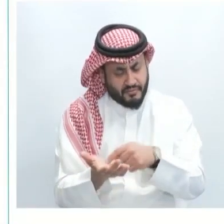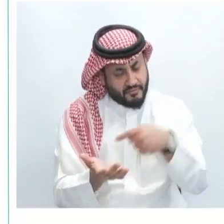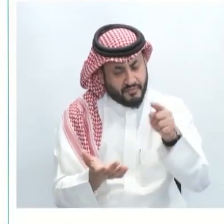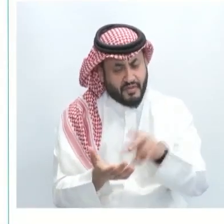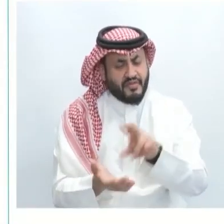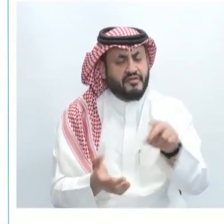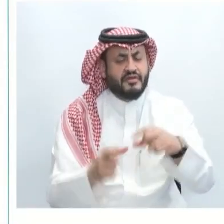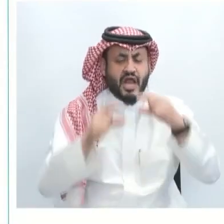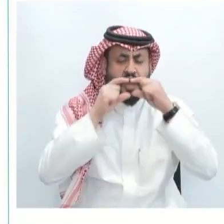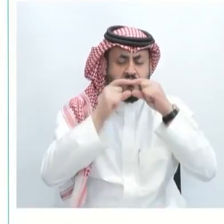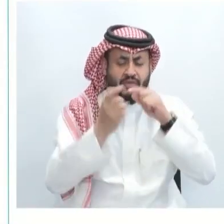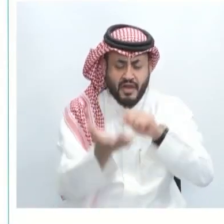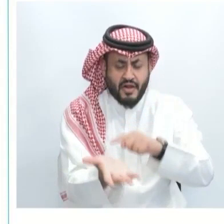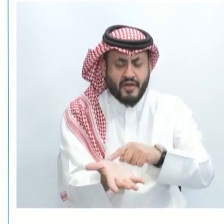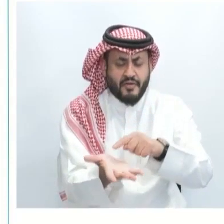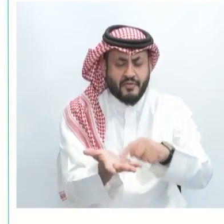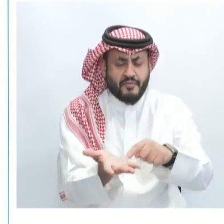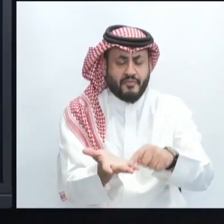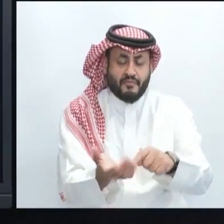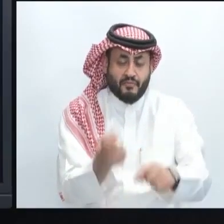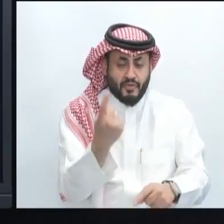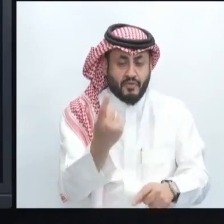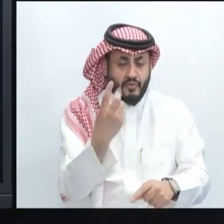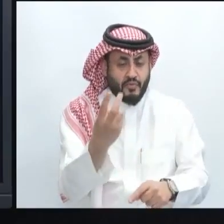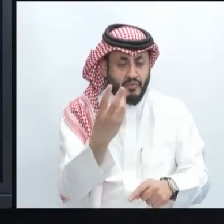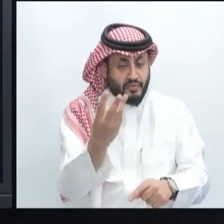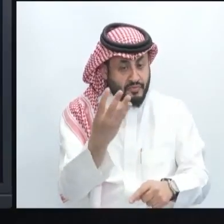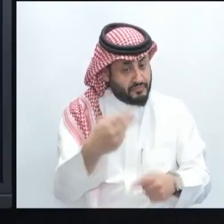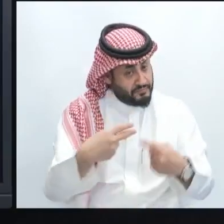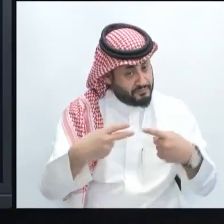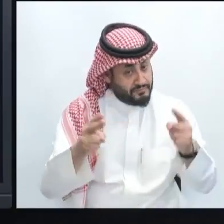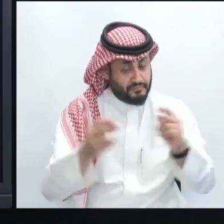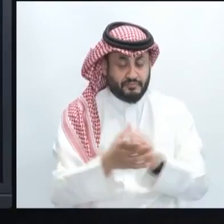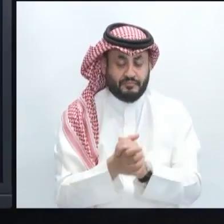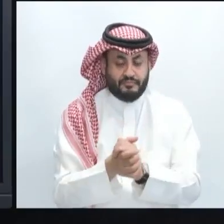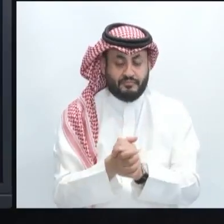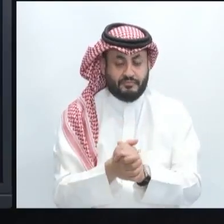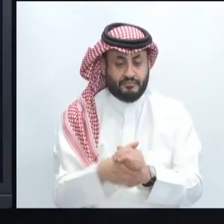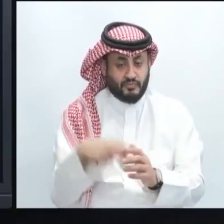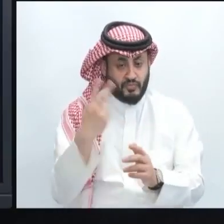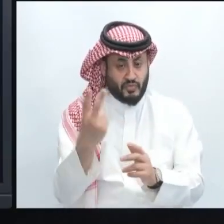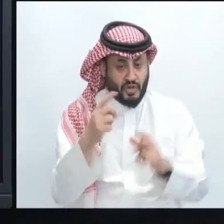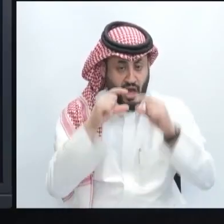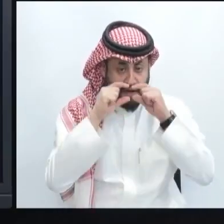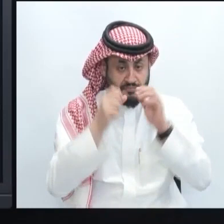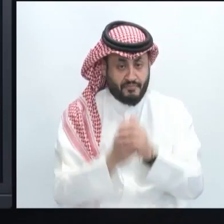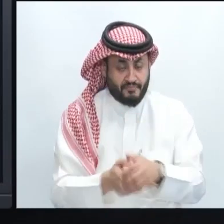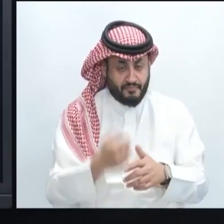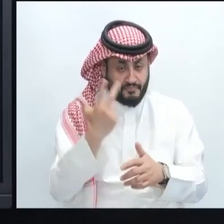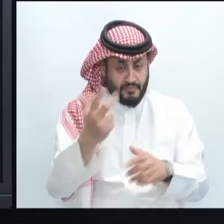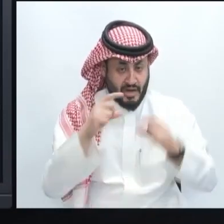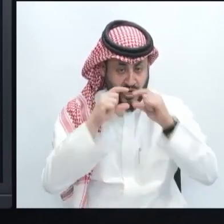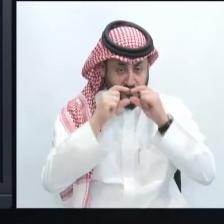word sandwiches. We can say we have one sandwich, two sandwiches,